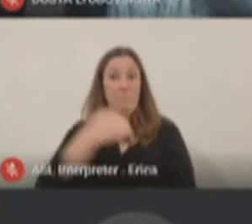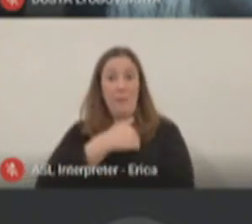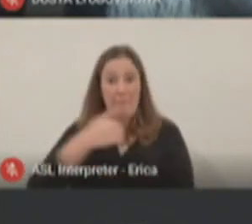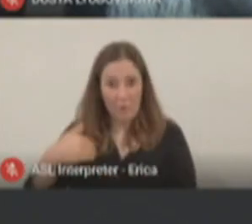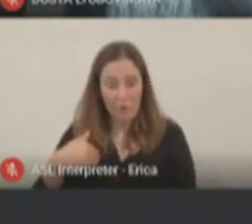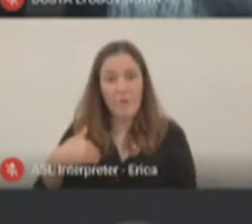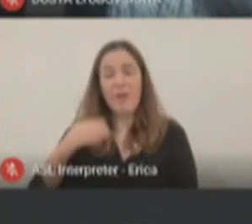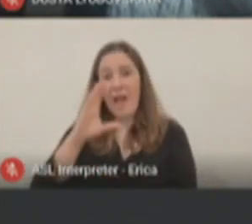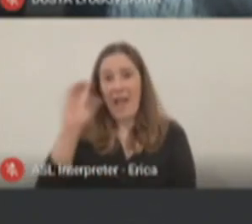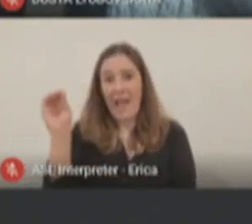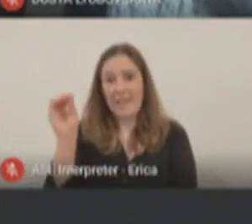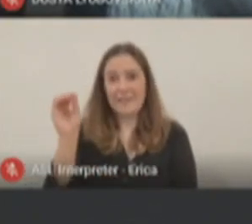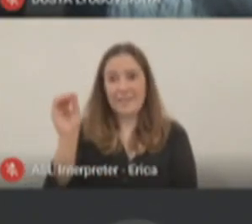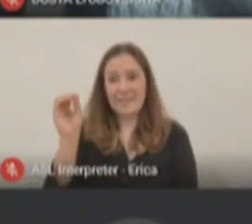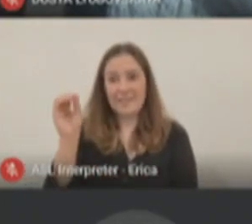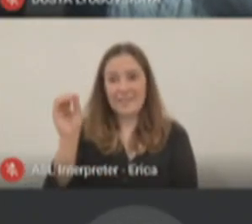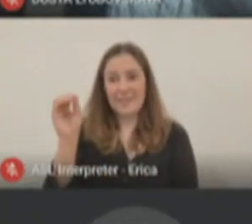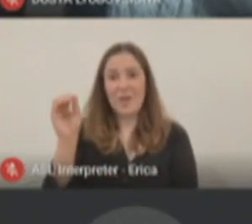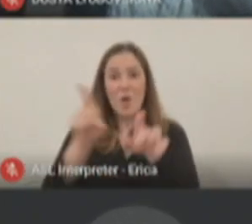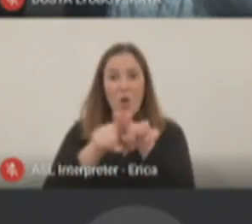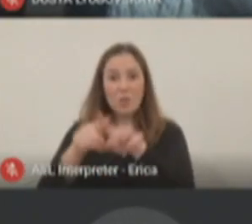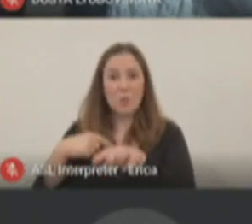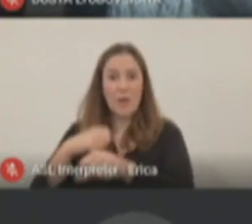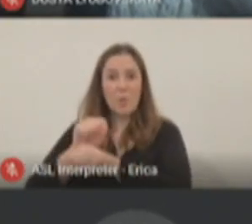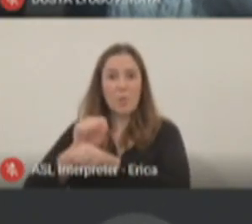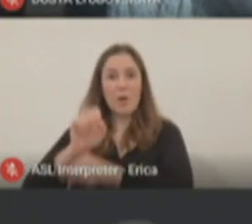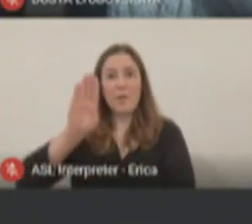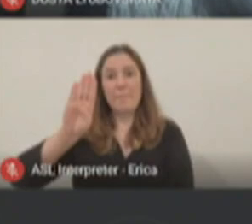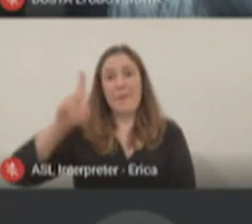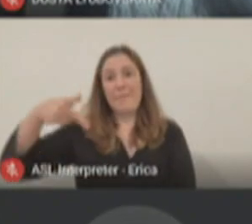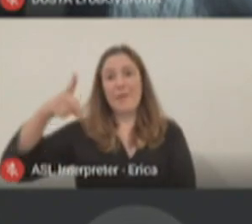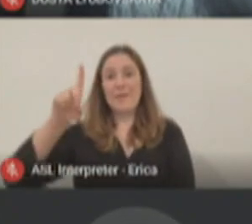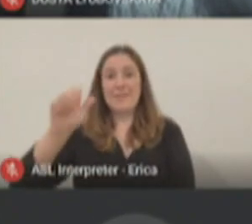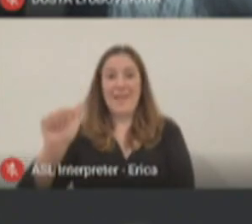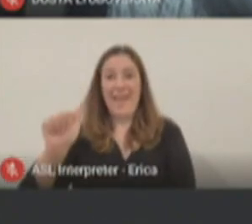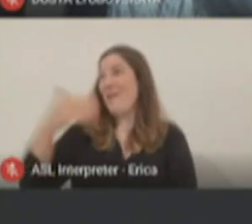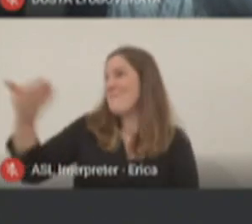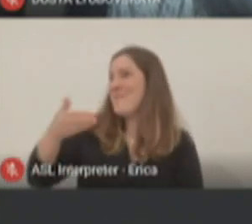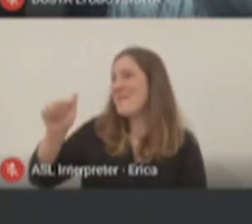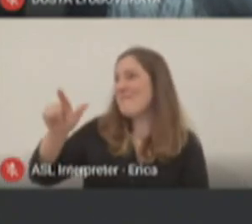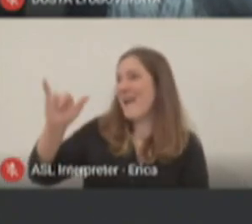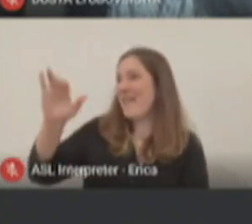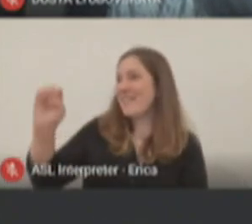member, and also work at the Bpda. Welcome, Alice.